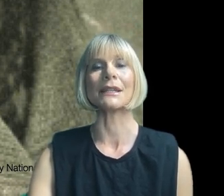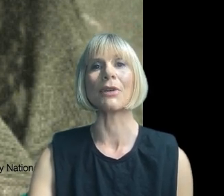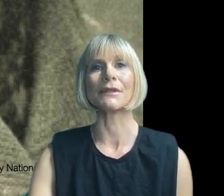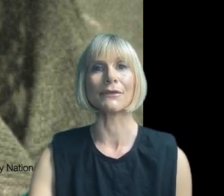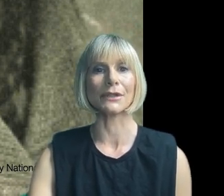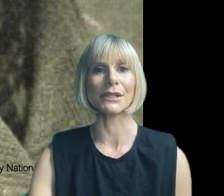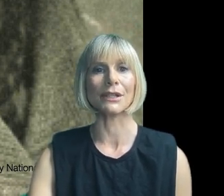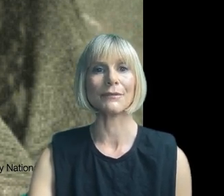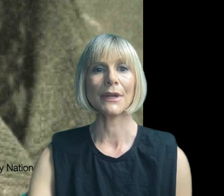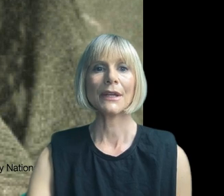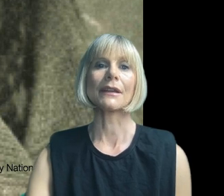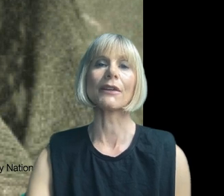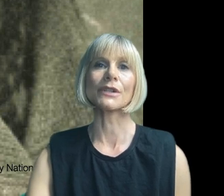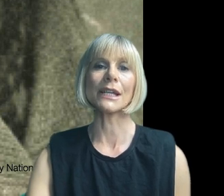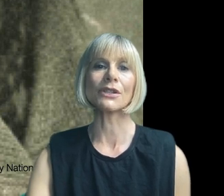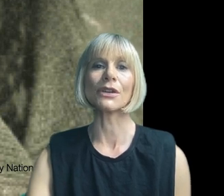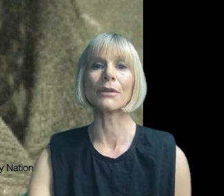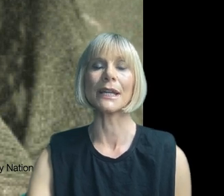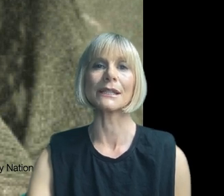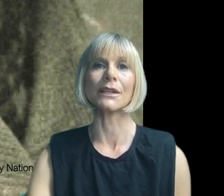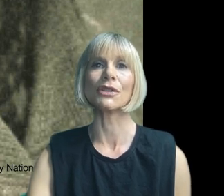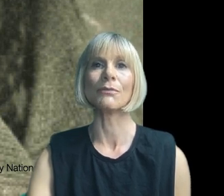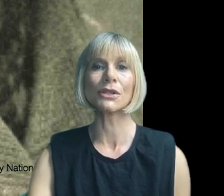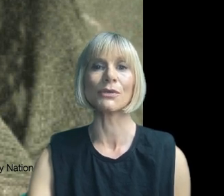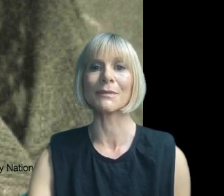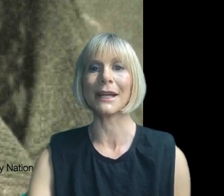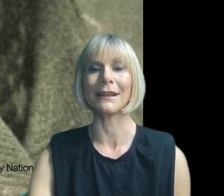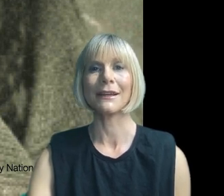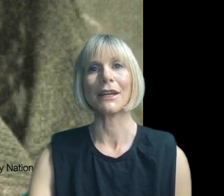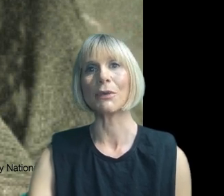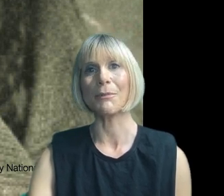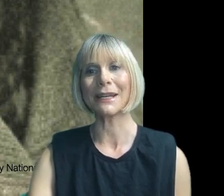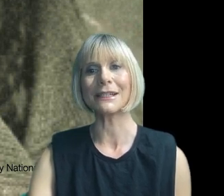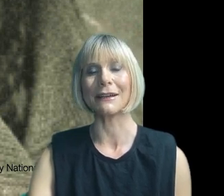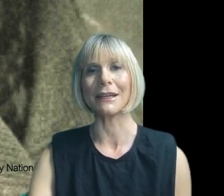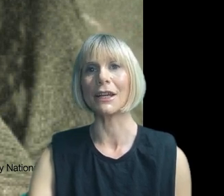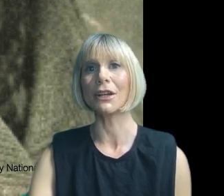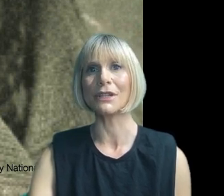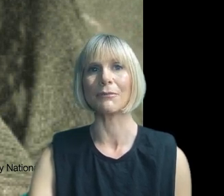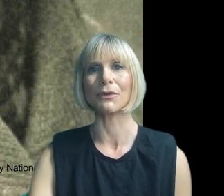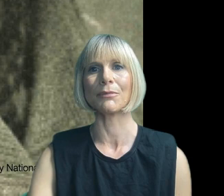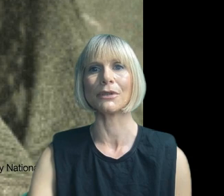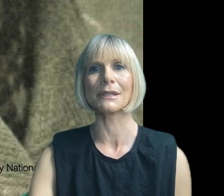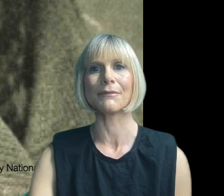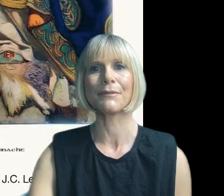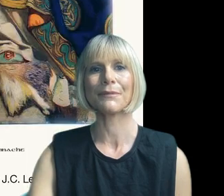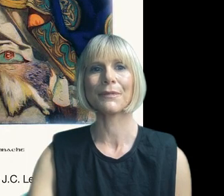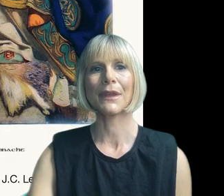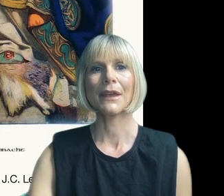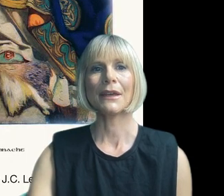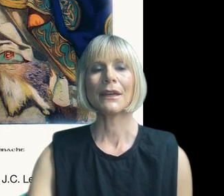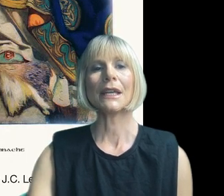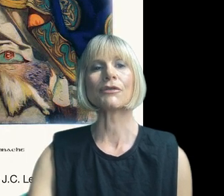homeland in the province of Ulster. The confrontation culminates in a tumultuous battle in which many die including both bulls.